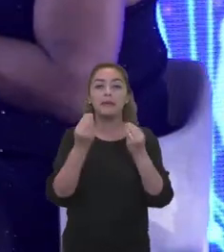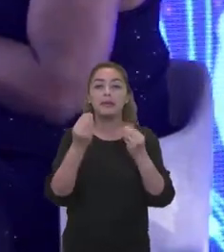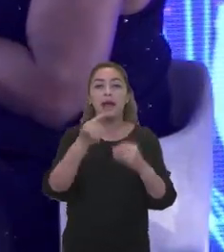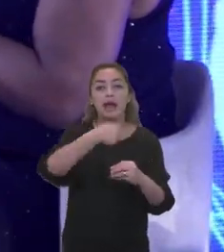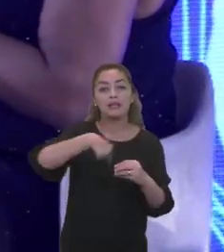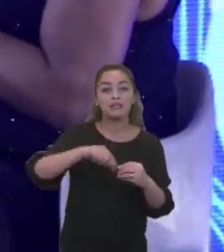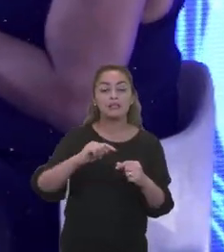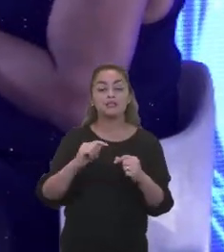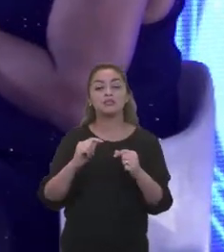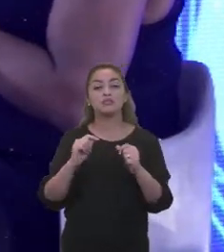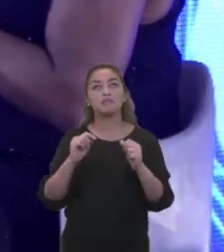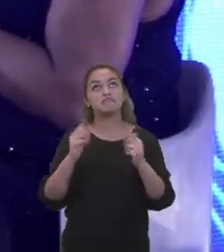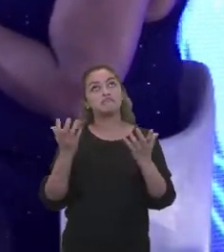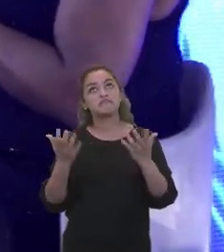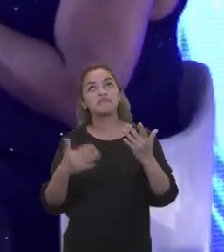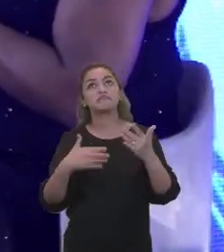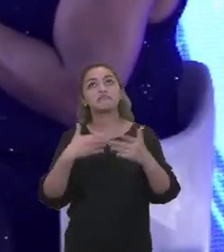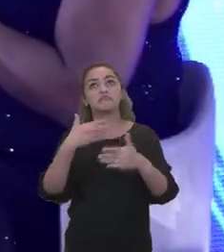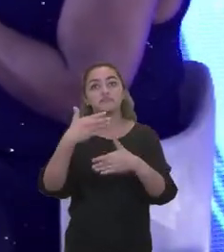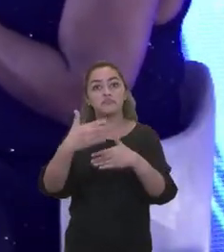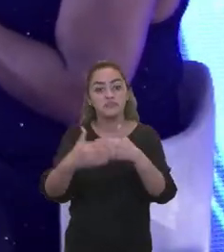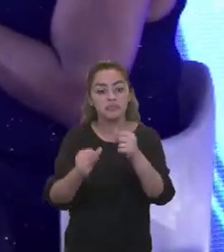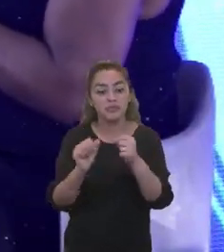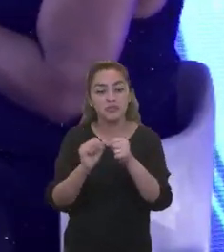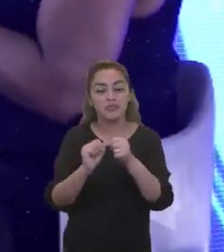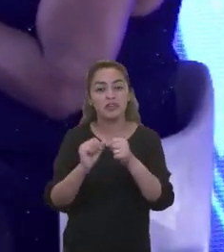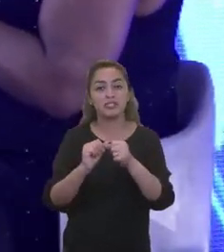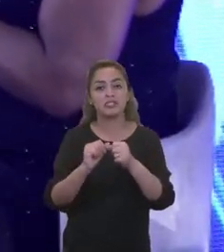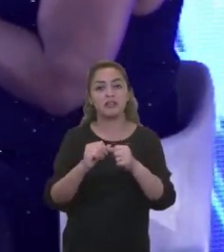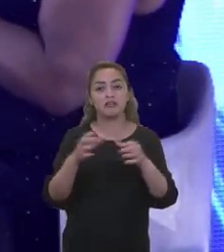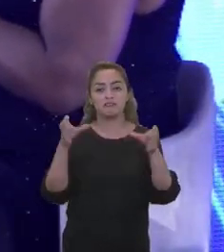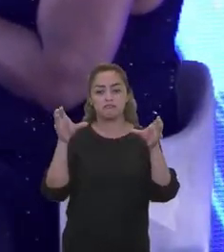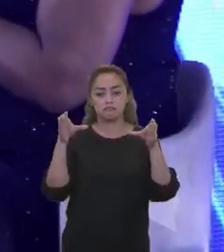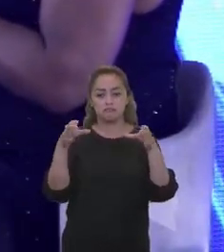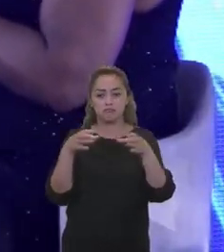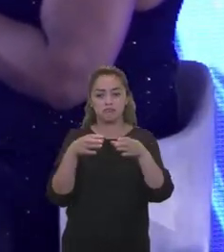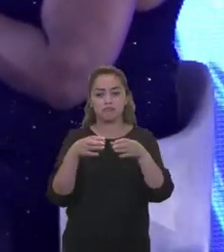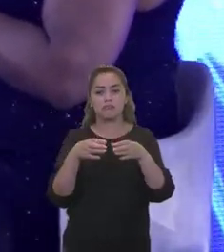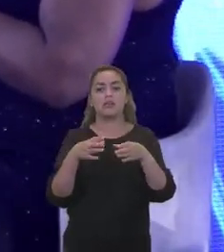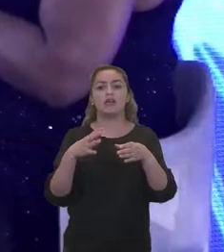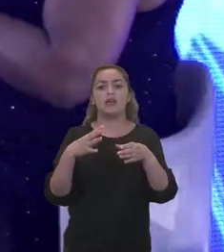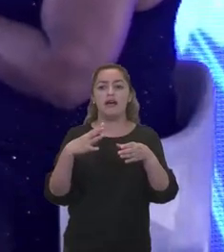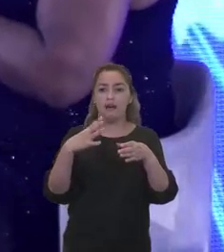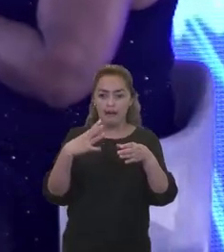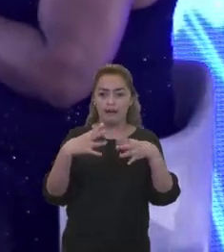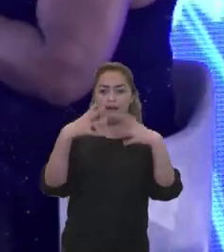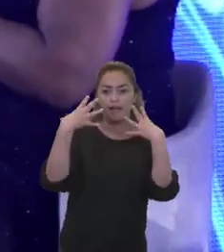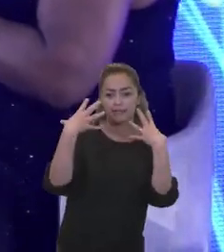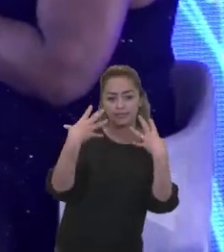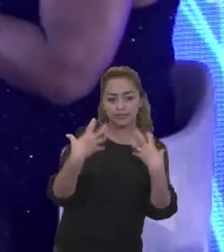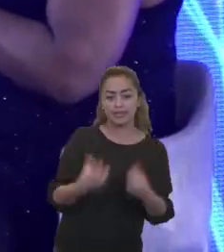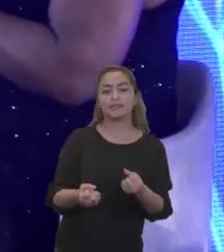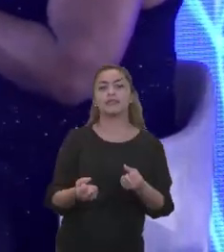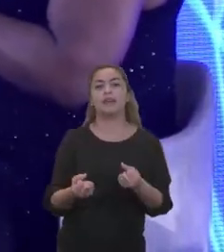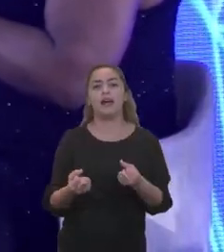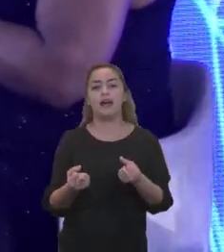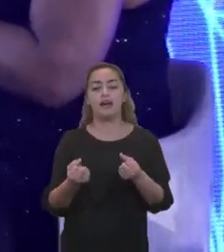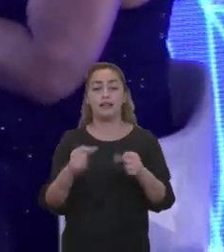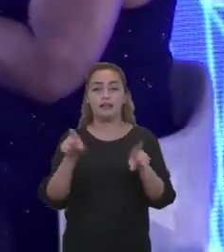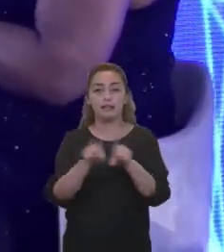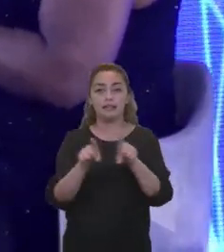so that we could start to do out of this example. We're a good country